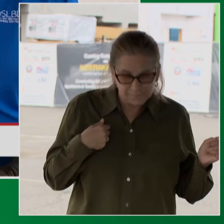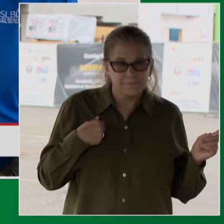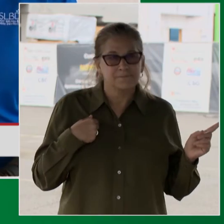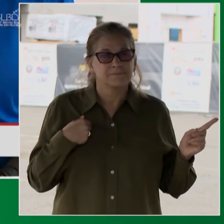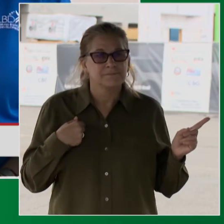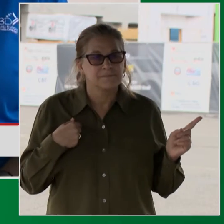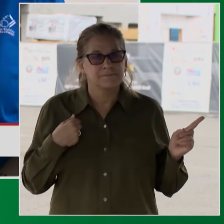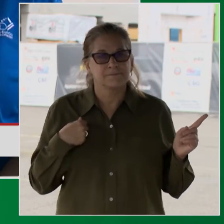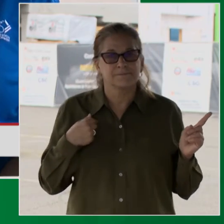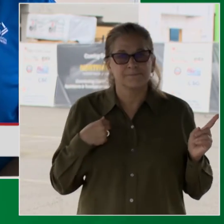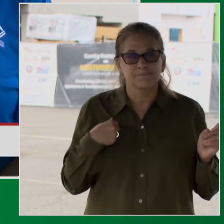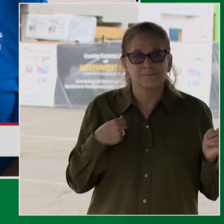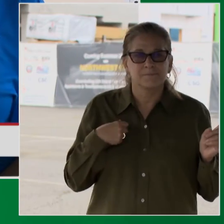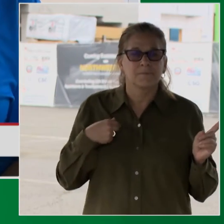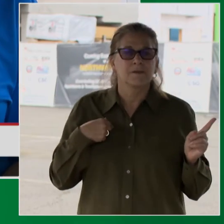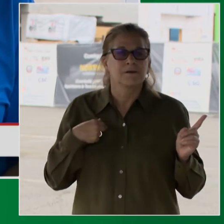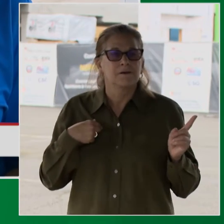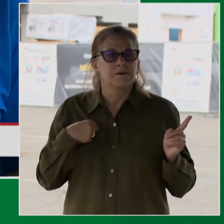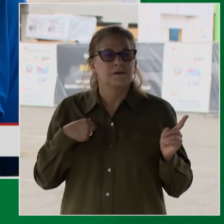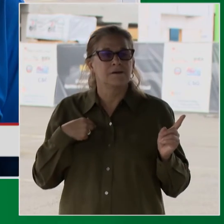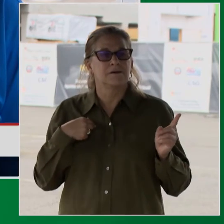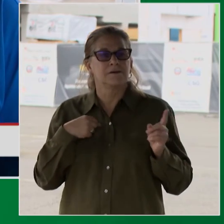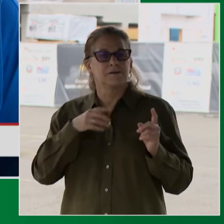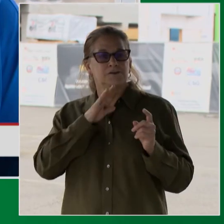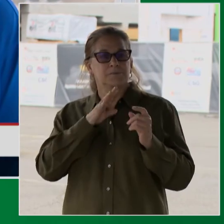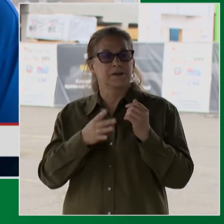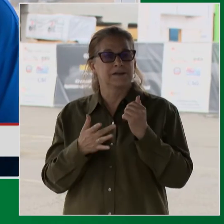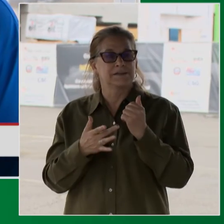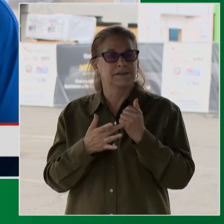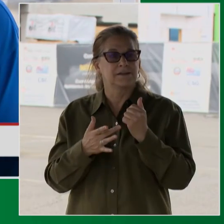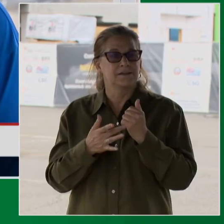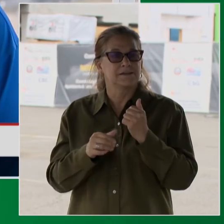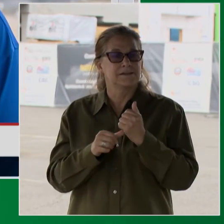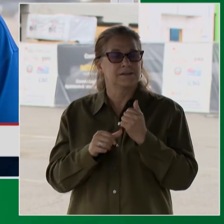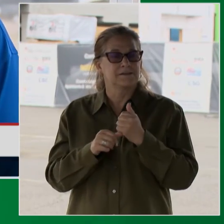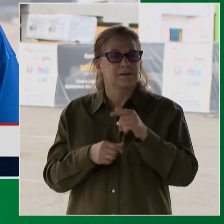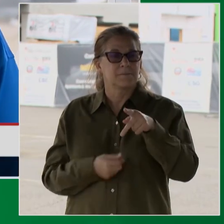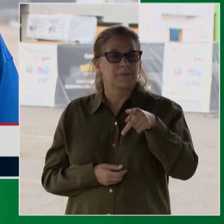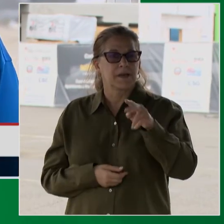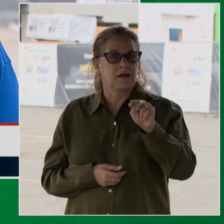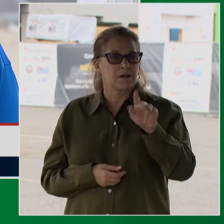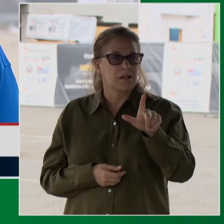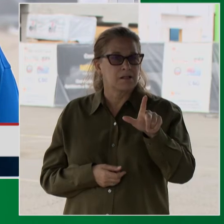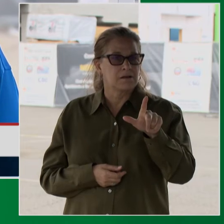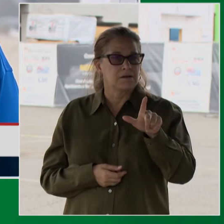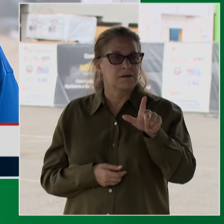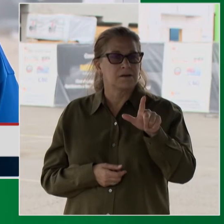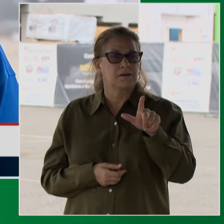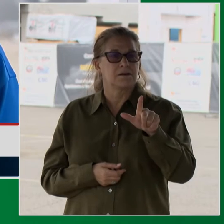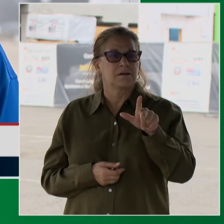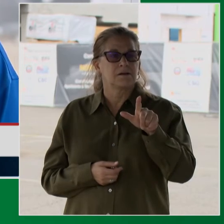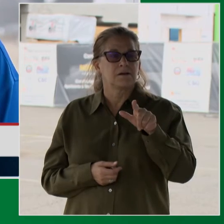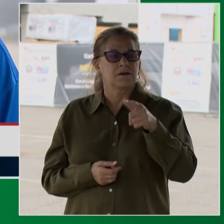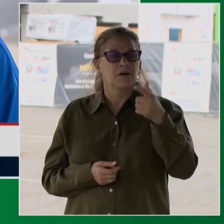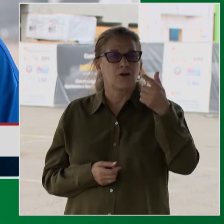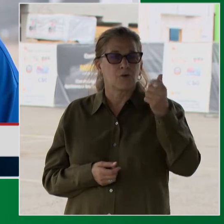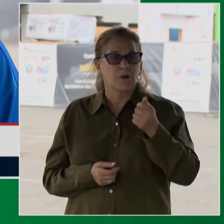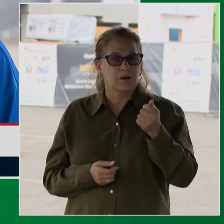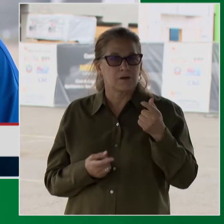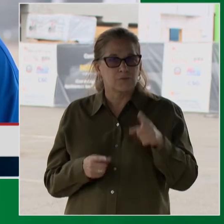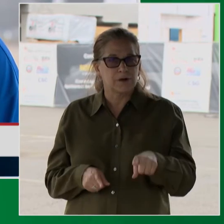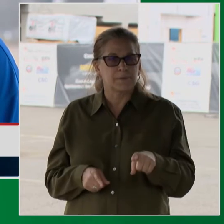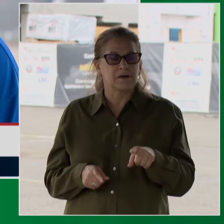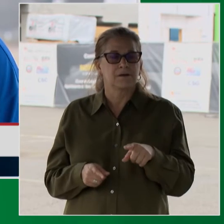means learning how to read a P&L. And for somebody else, it means getting ready to prepare a grant agreement or a